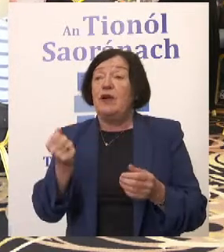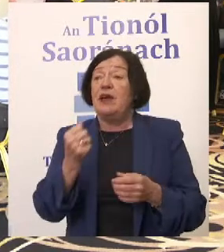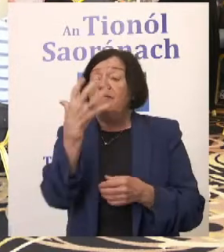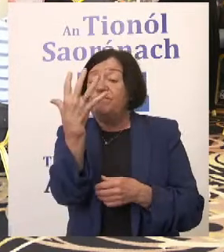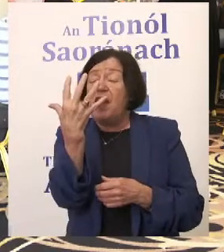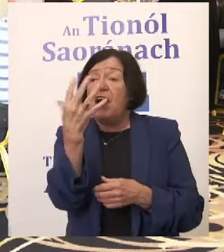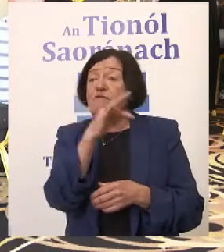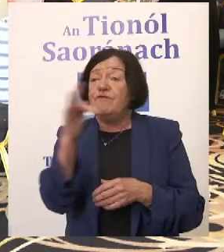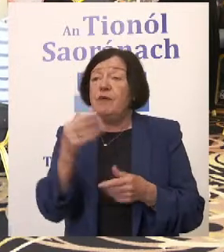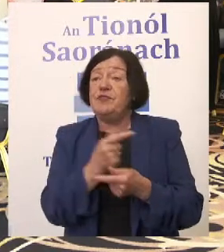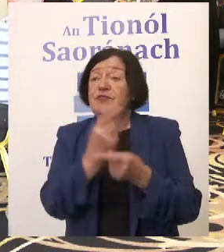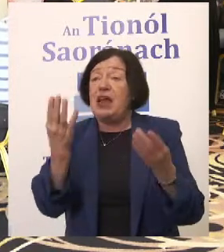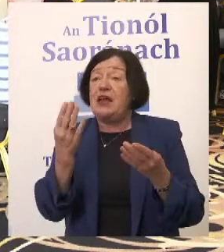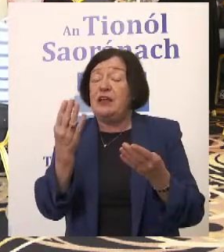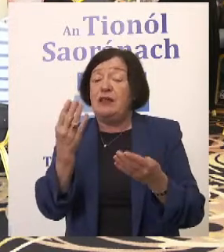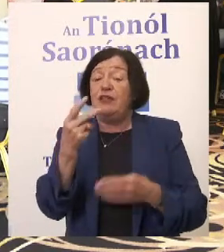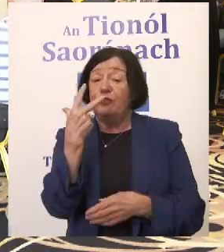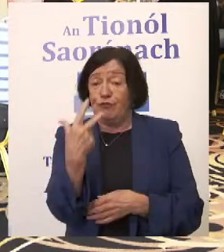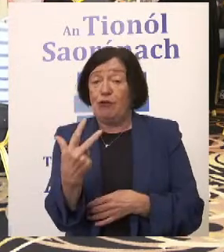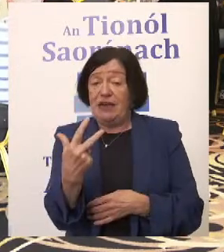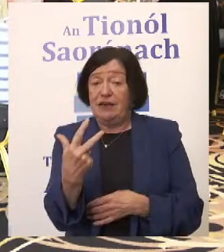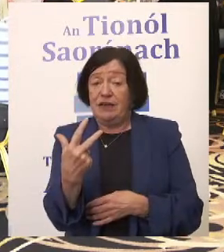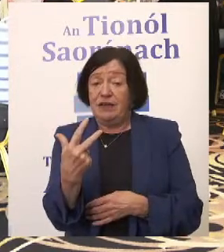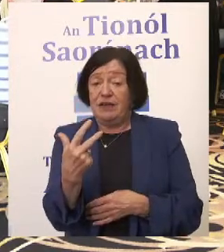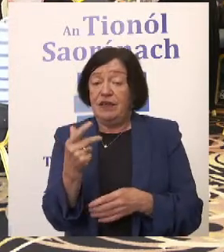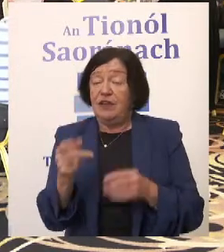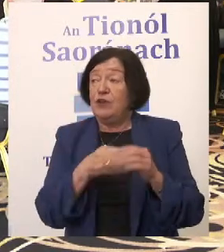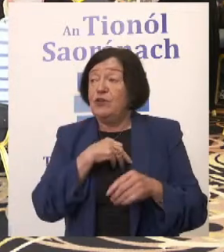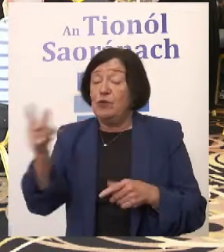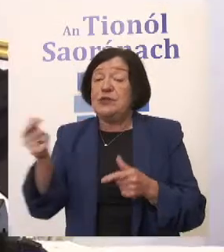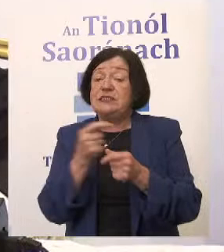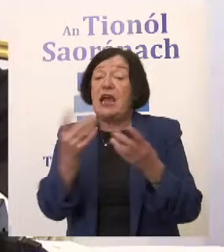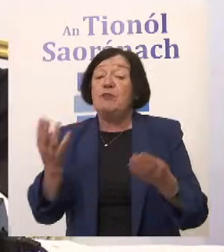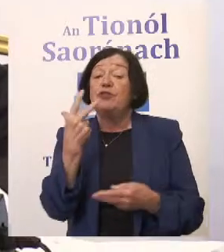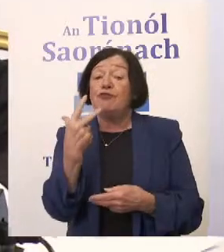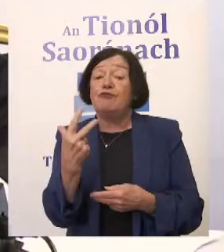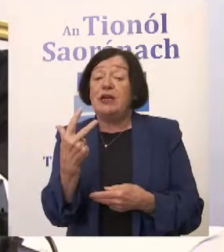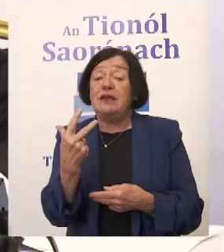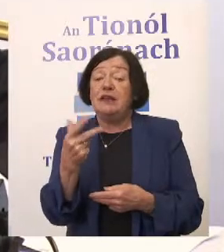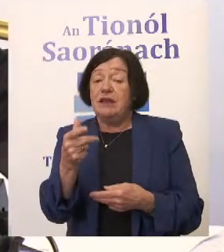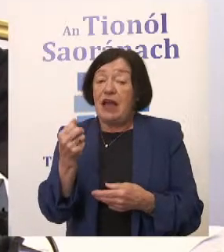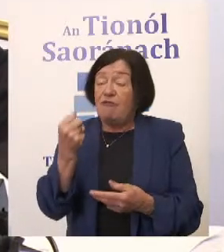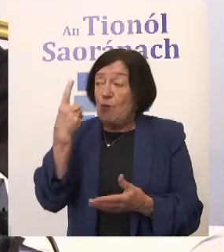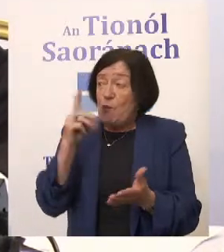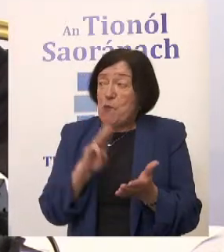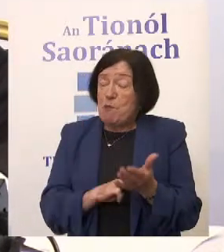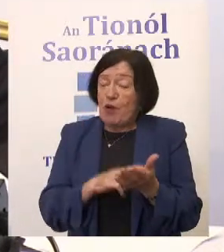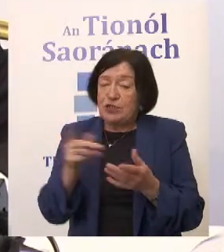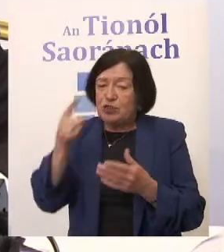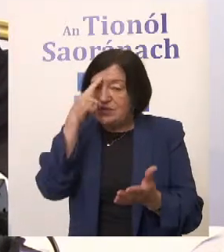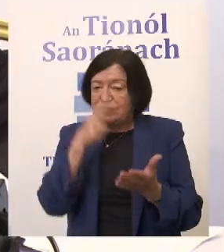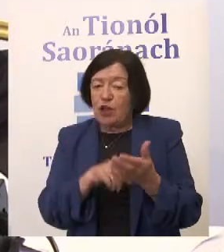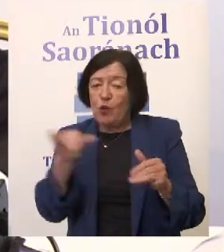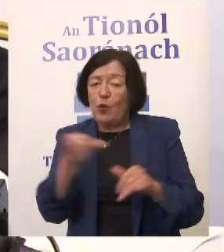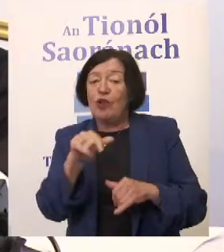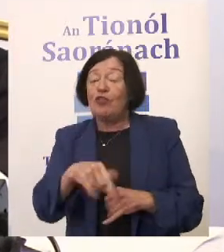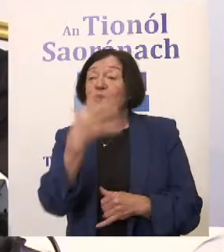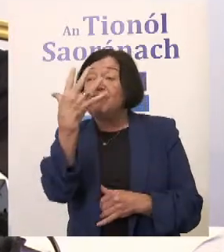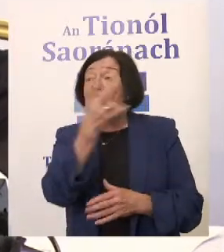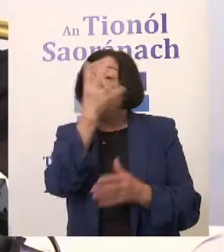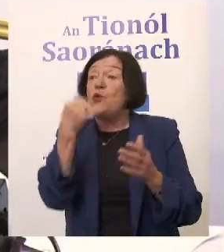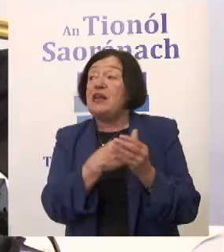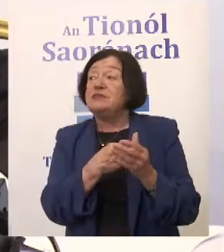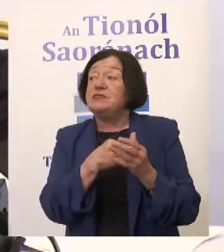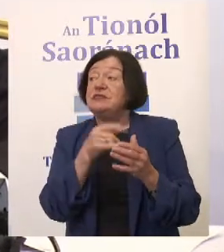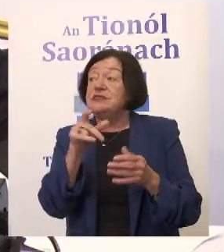from question table 3, so I better go to table 3. If you want to have a little moment to decide which of those 5 questions is